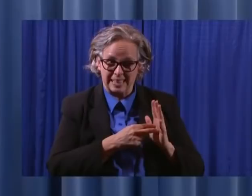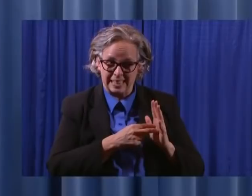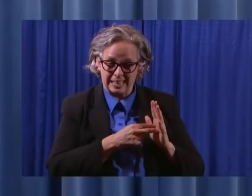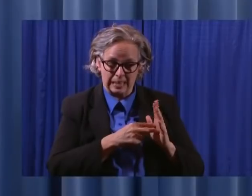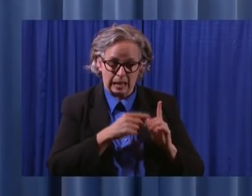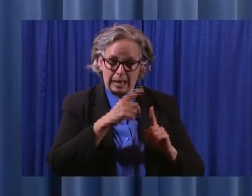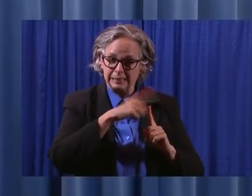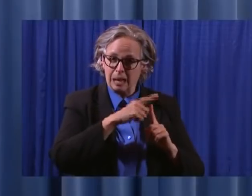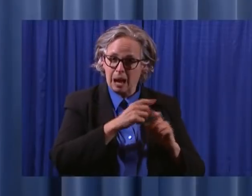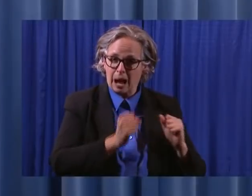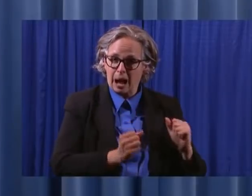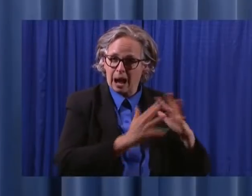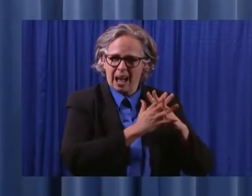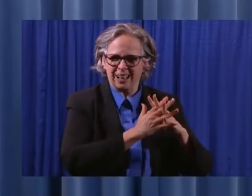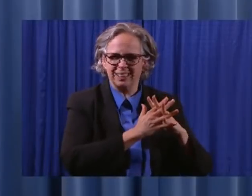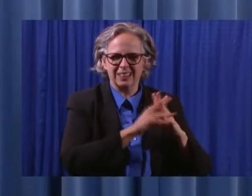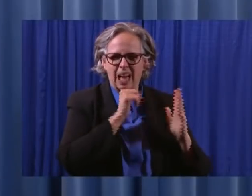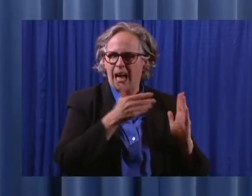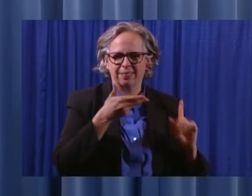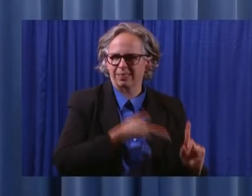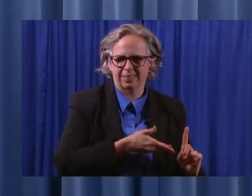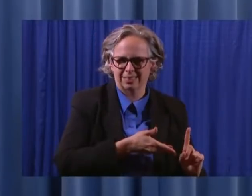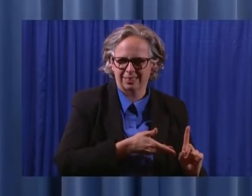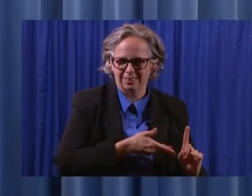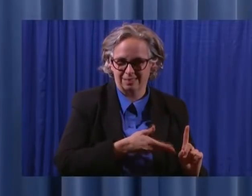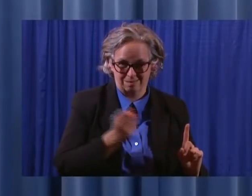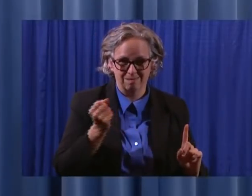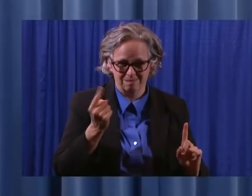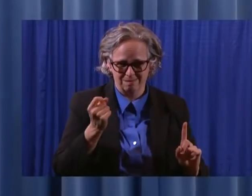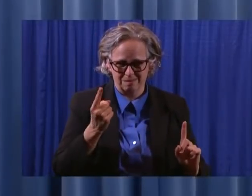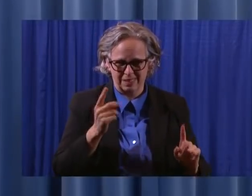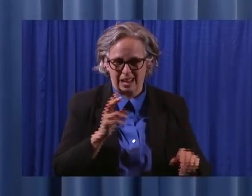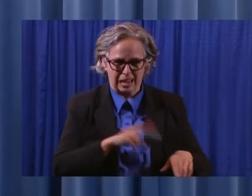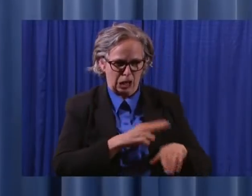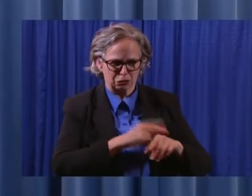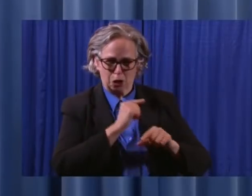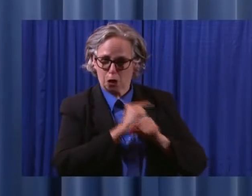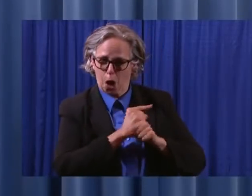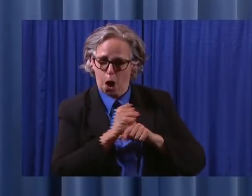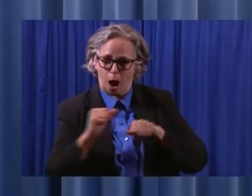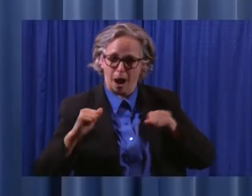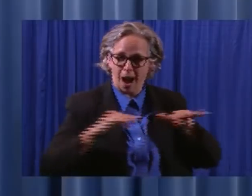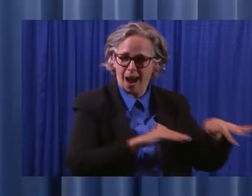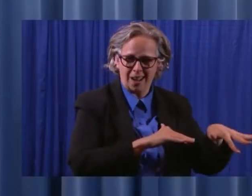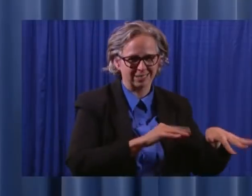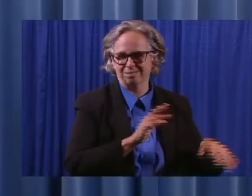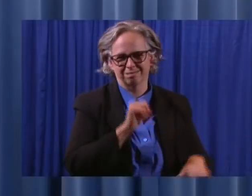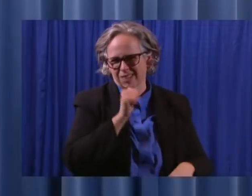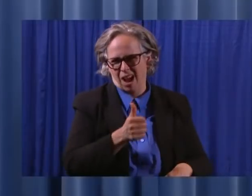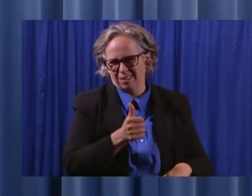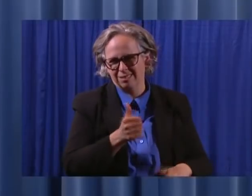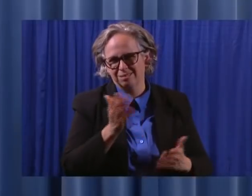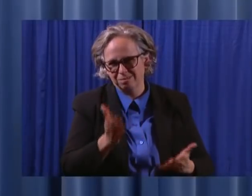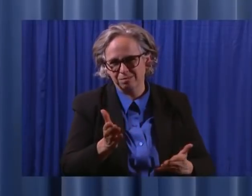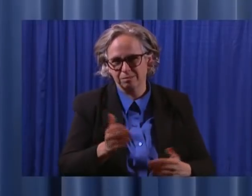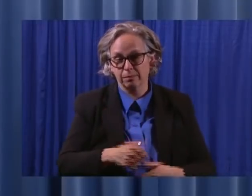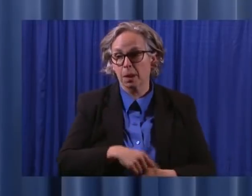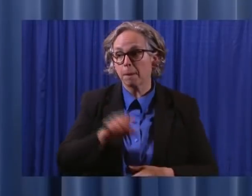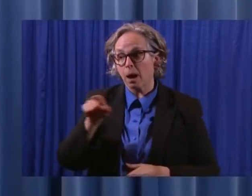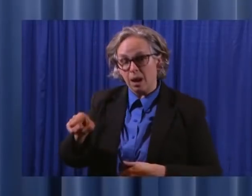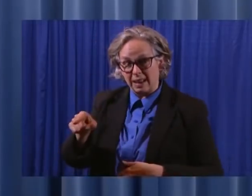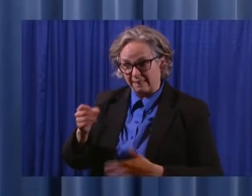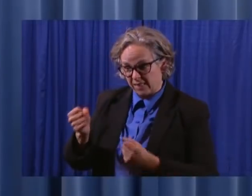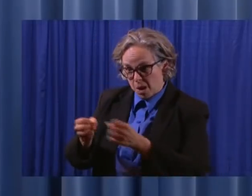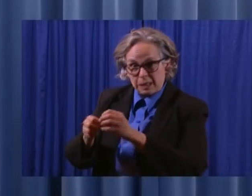National Guard in those counties. You're going to see the Ohio National Guard in the areas where, we have identified that